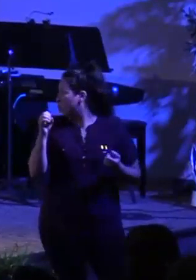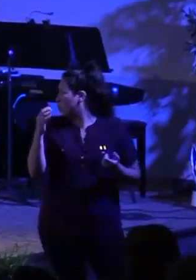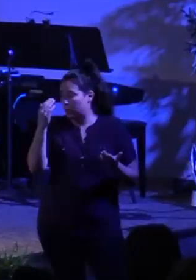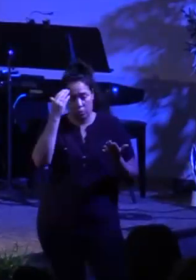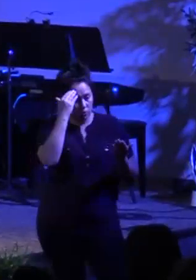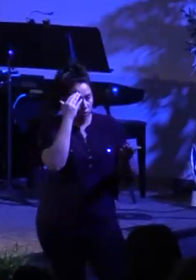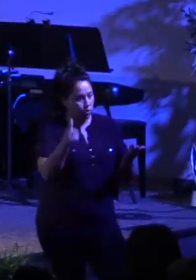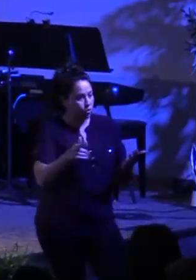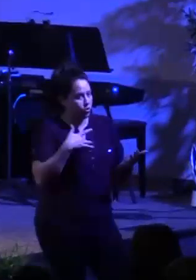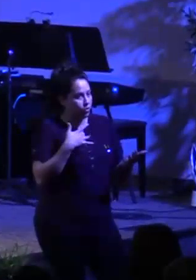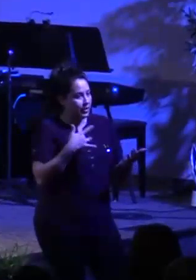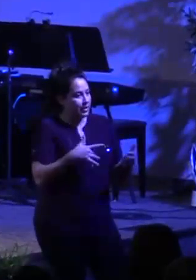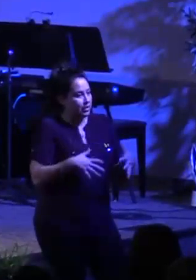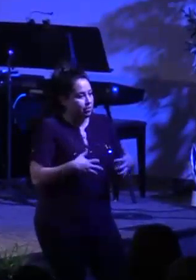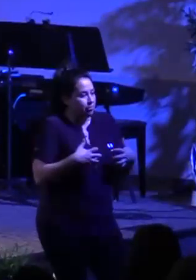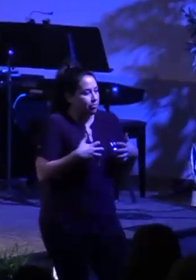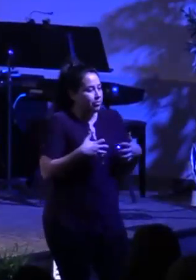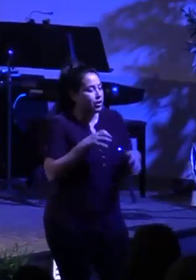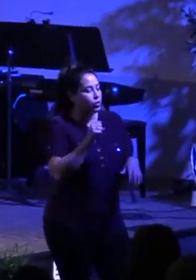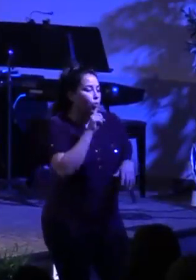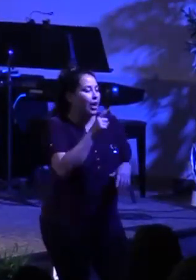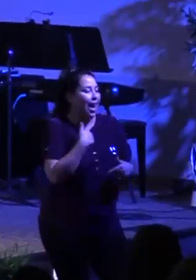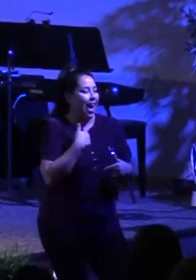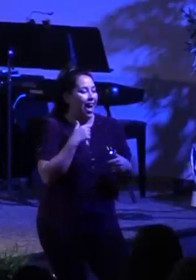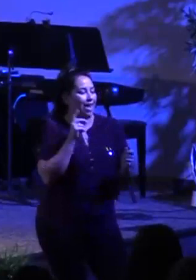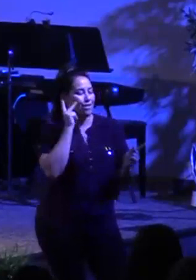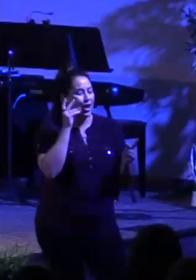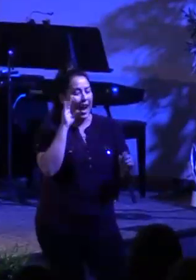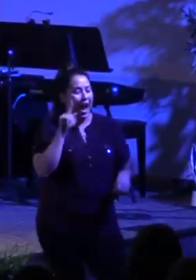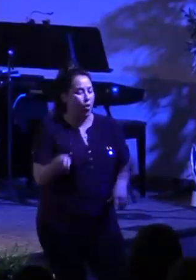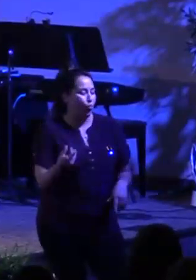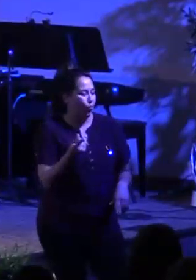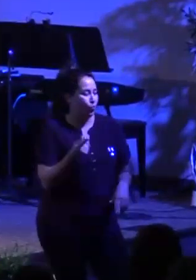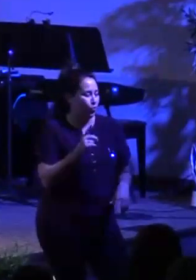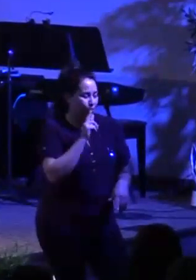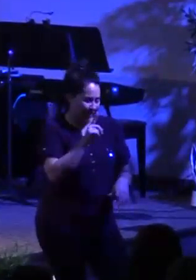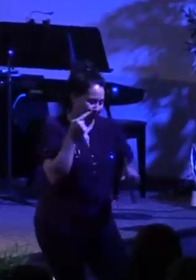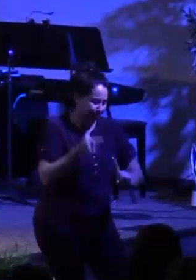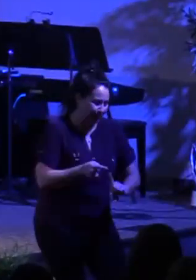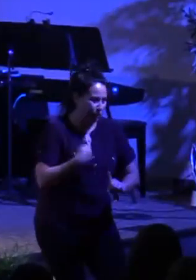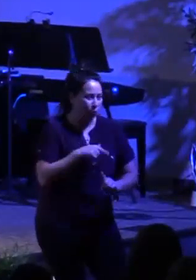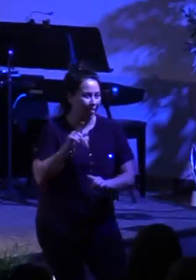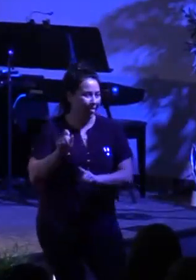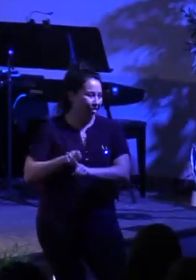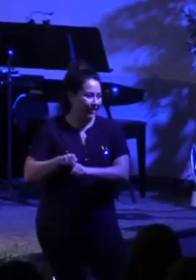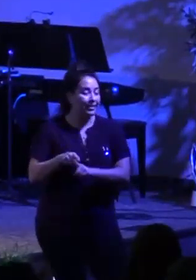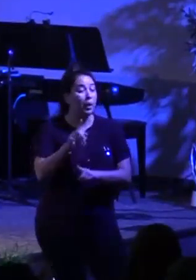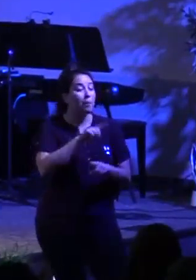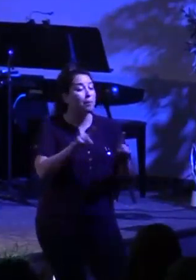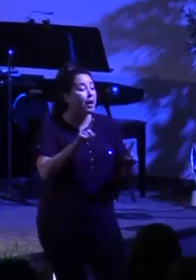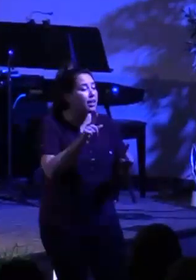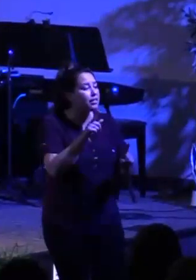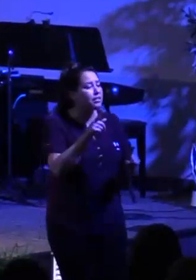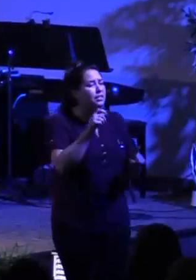she protects. So we laugh and I freak her out basically, right? I make fun of her. And the other day it was really fascinating because